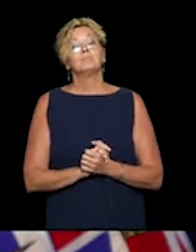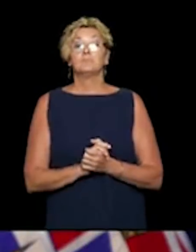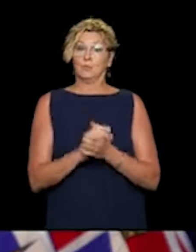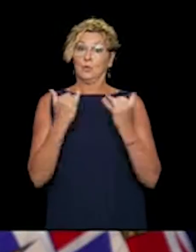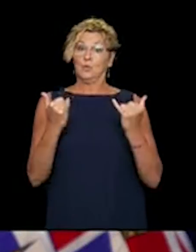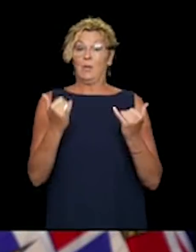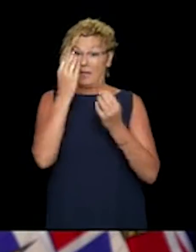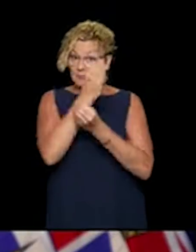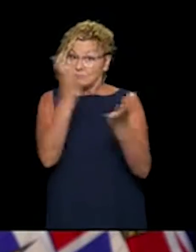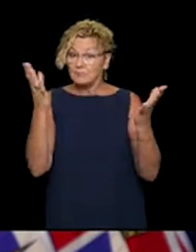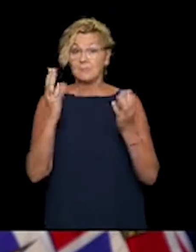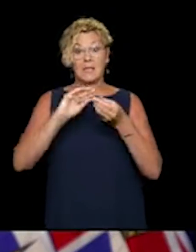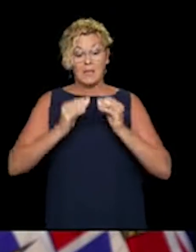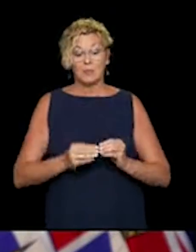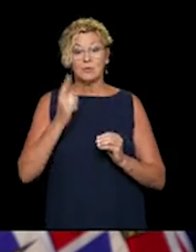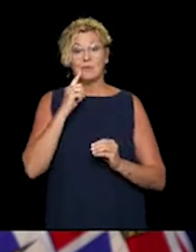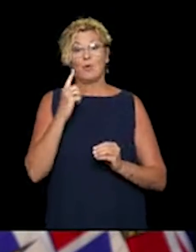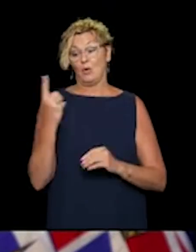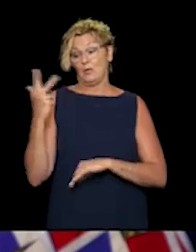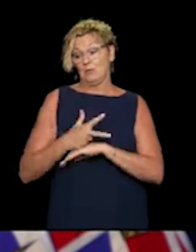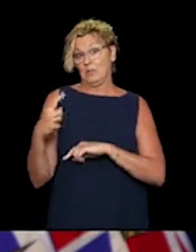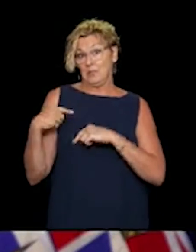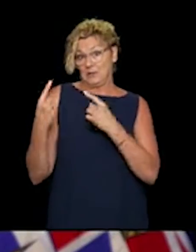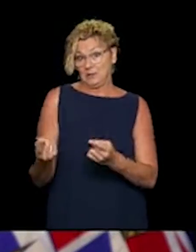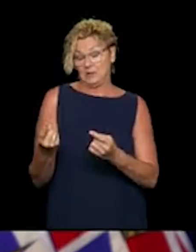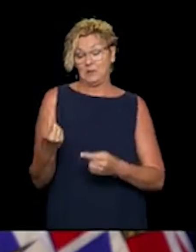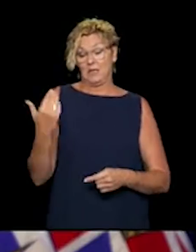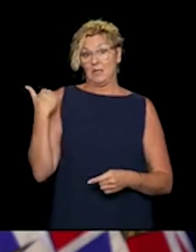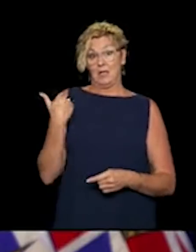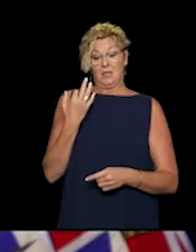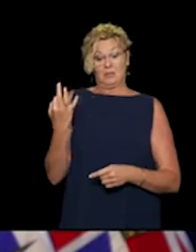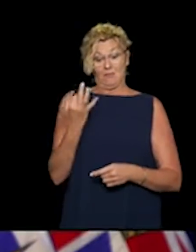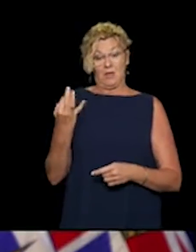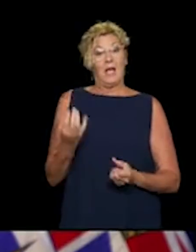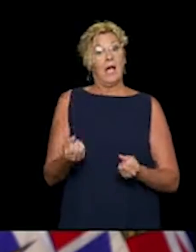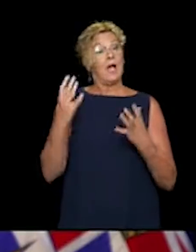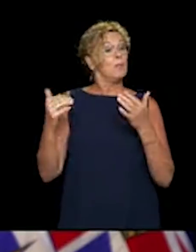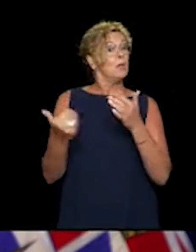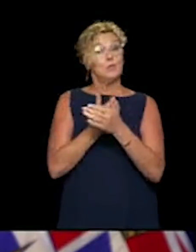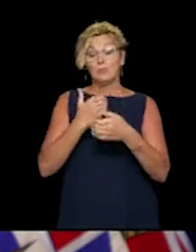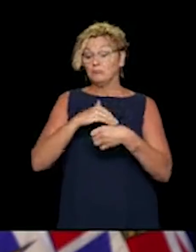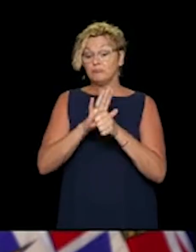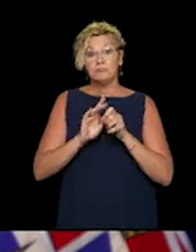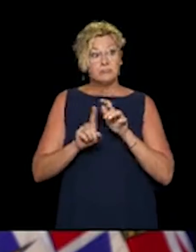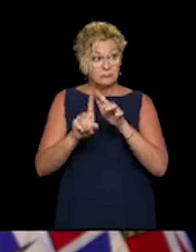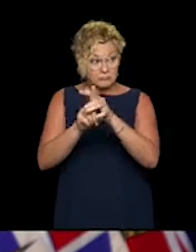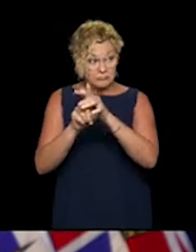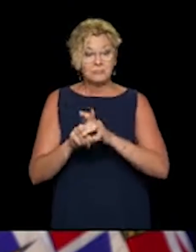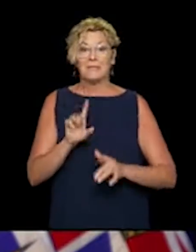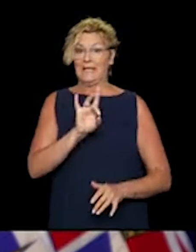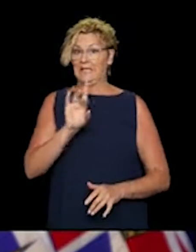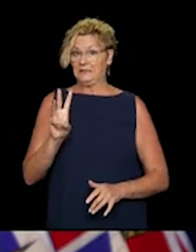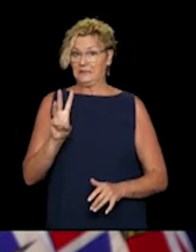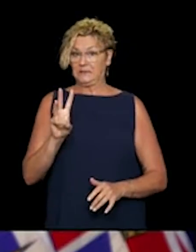Today we are reporting as well on the COVID-19 for 3 reporting periods. From Friday to Saturday, we had 86 new